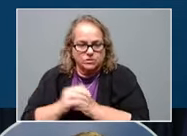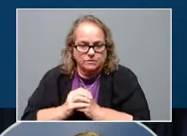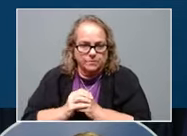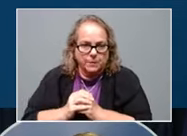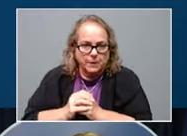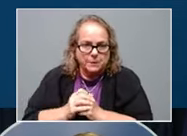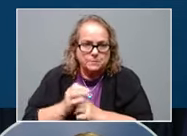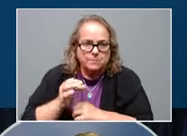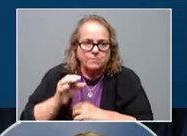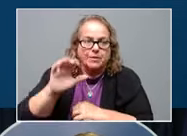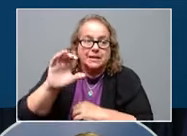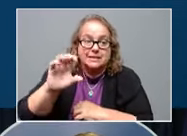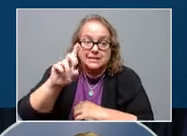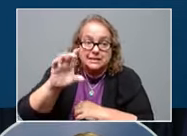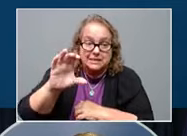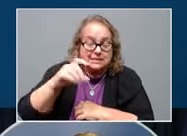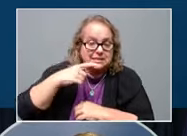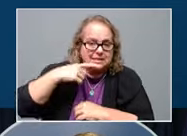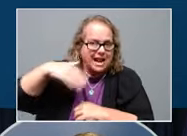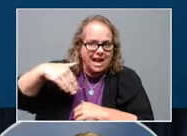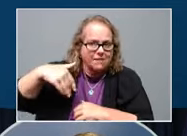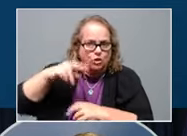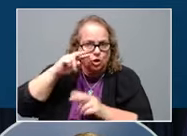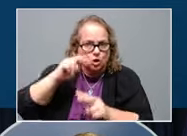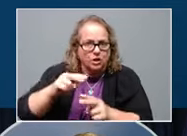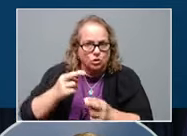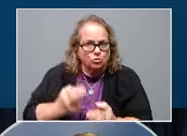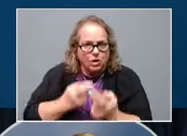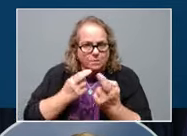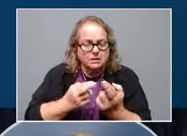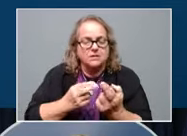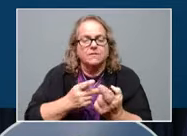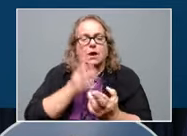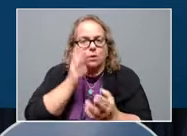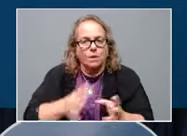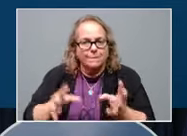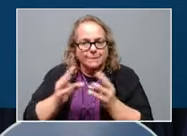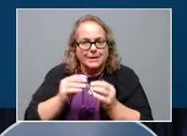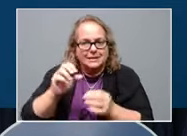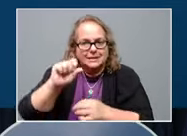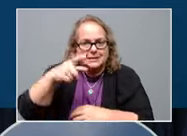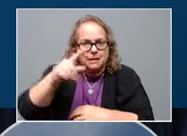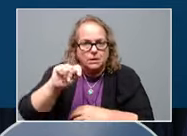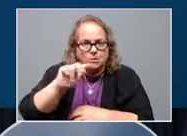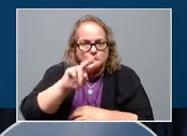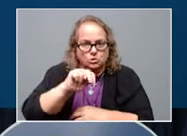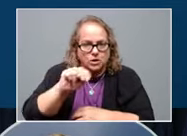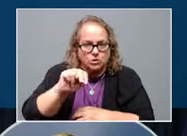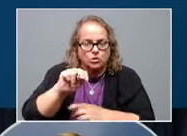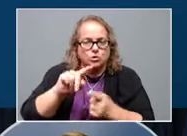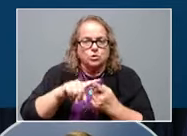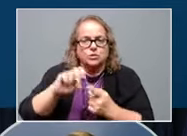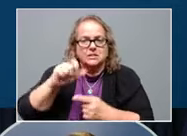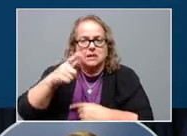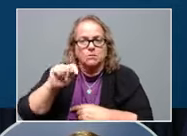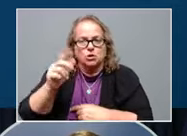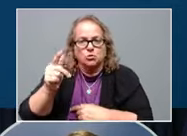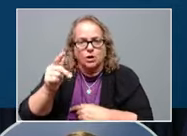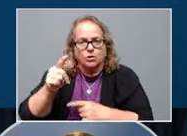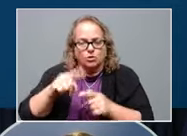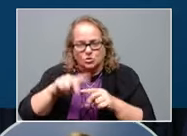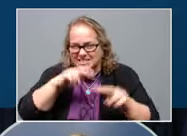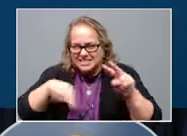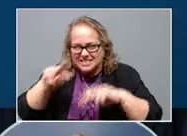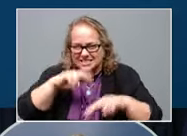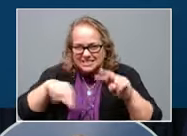the recommendation. We will. They're going to meet September 22nd to 23rd to look over that